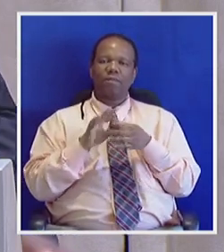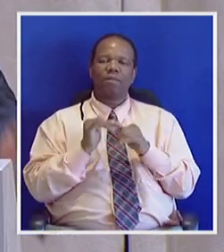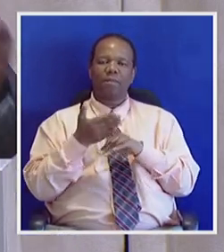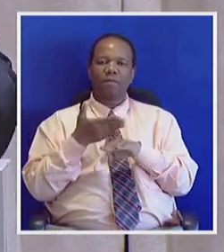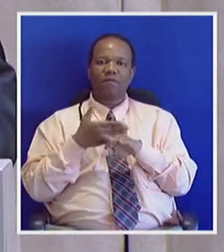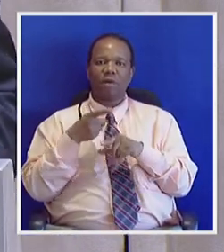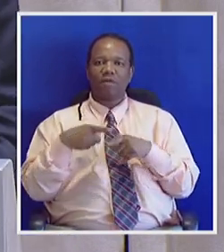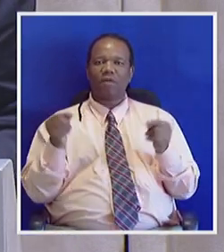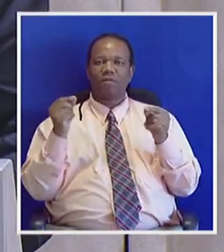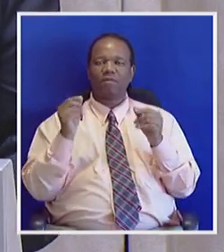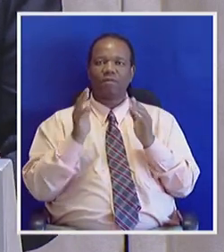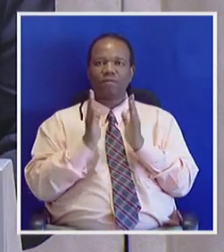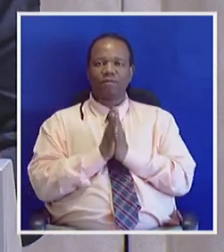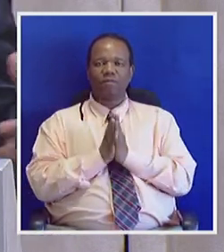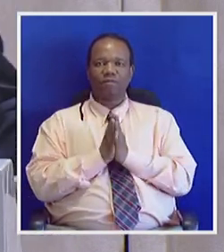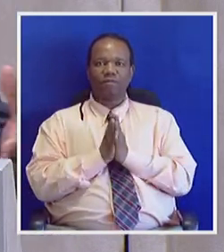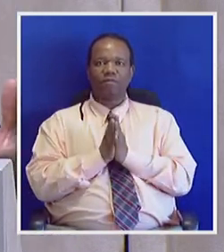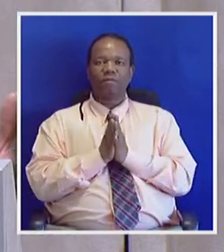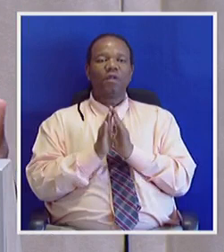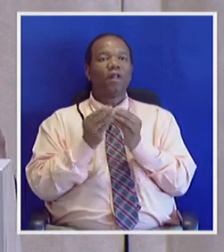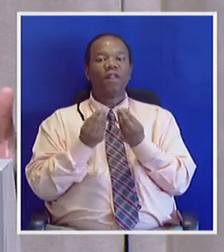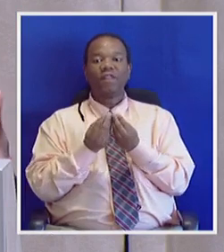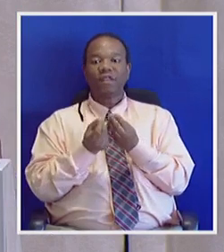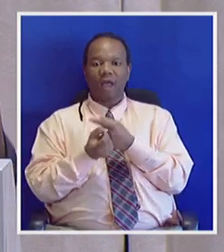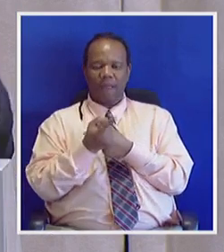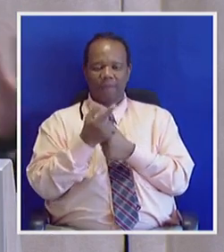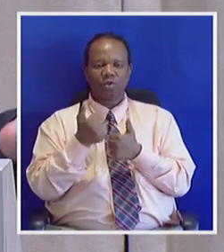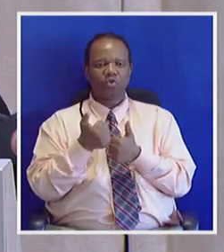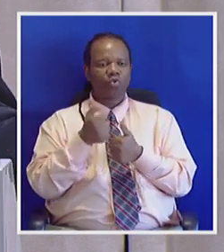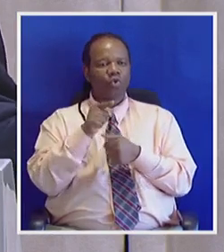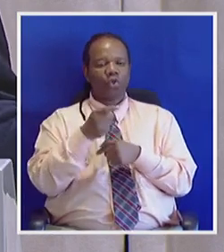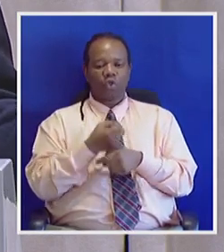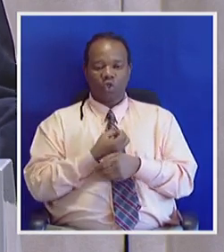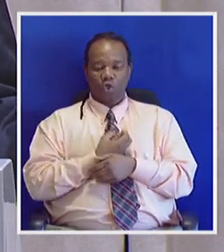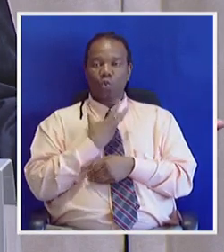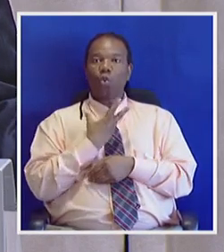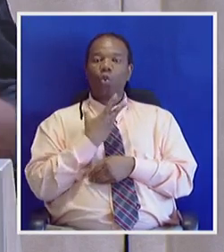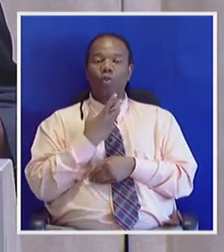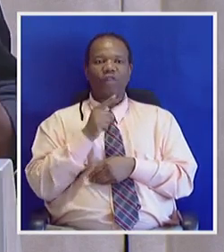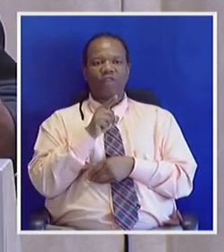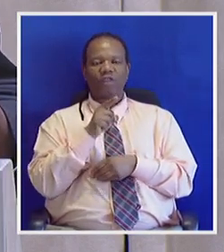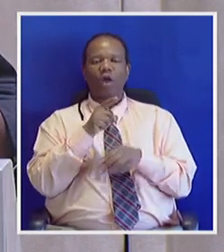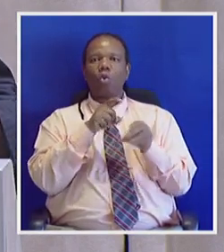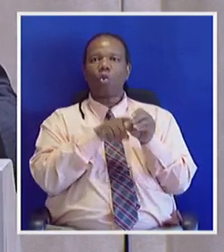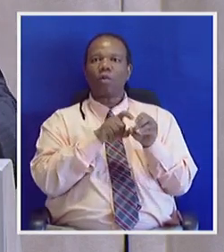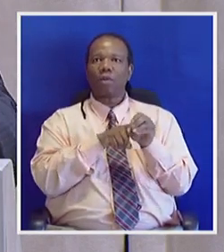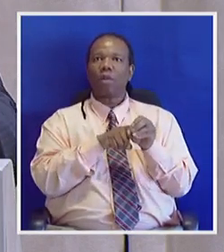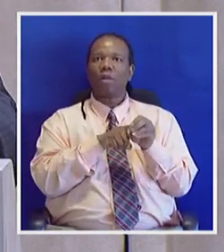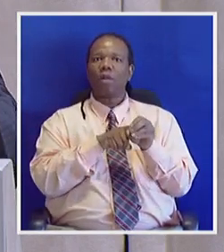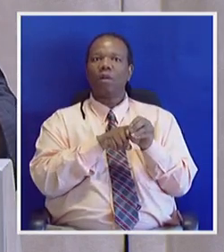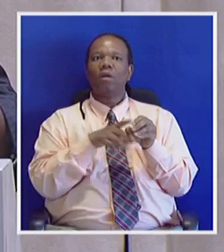conclude, where it is happening, we find that the young people who qualify from our TVET colleges automatically get